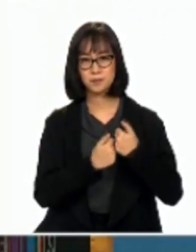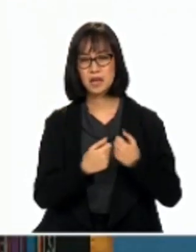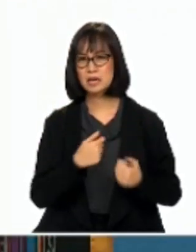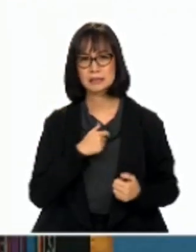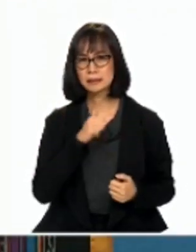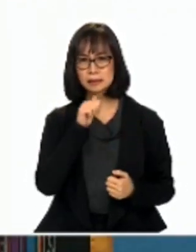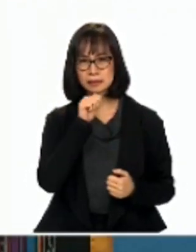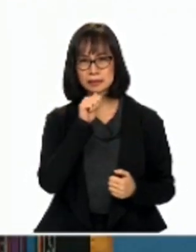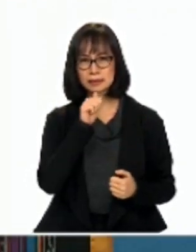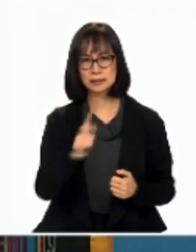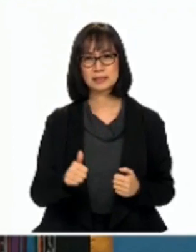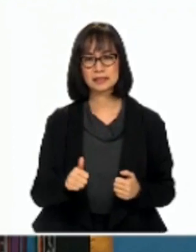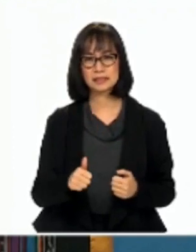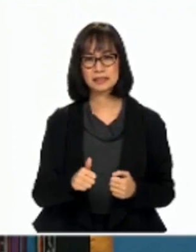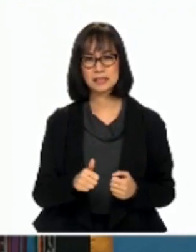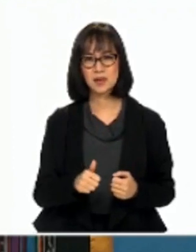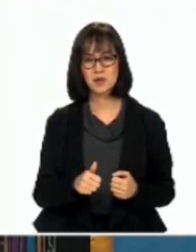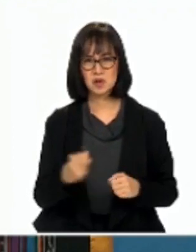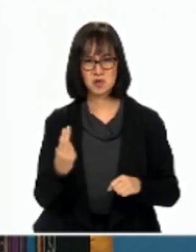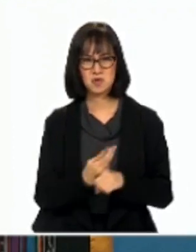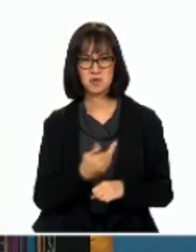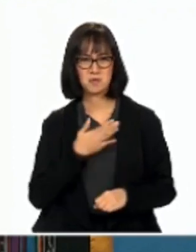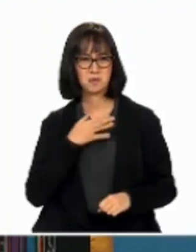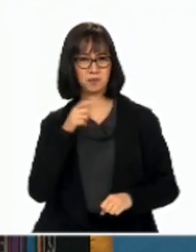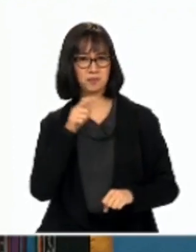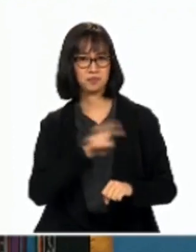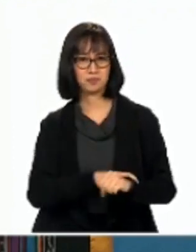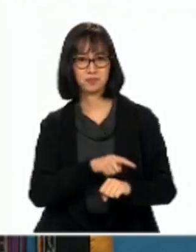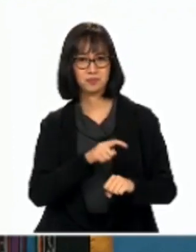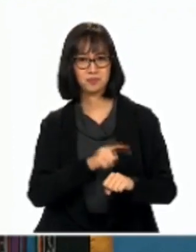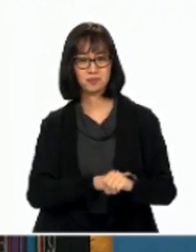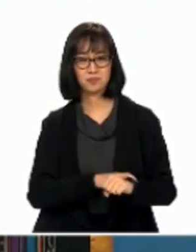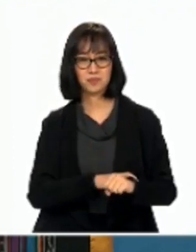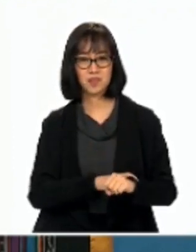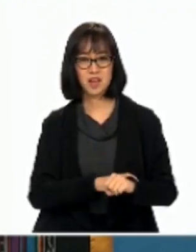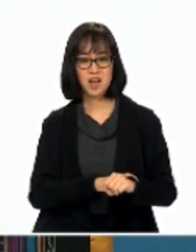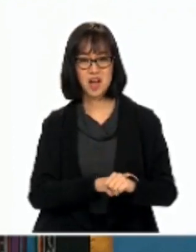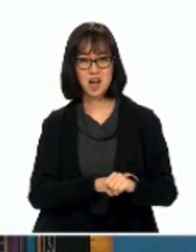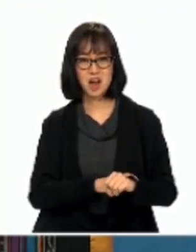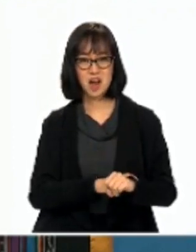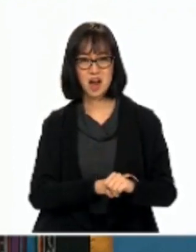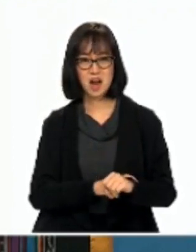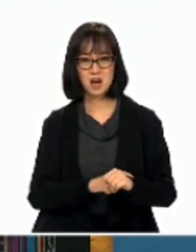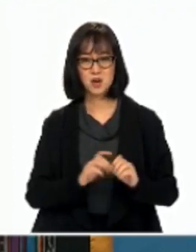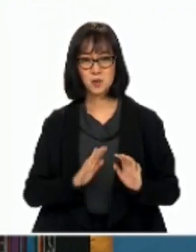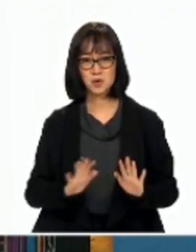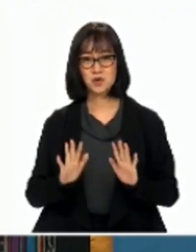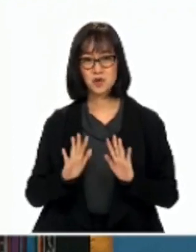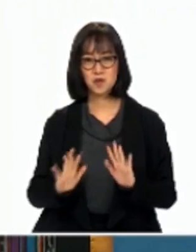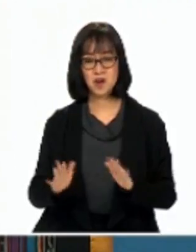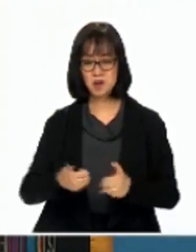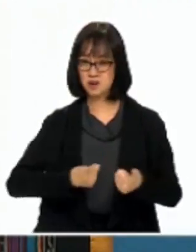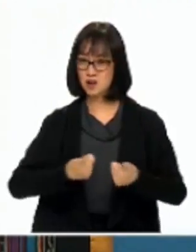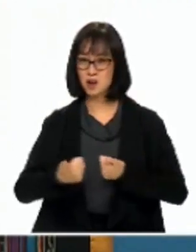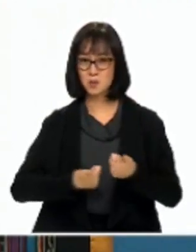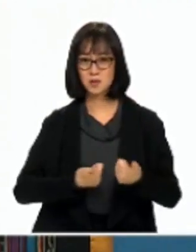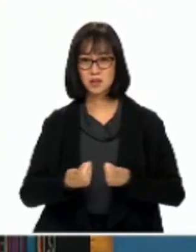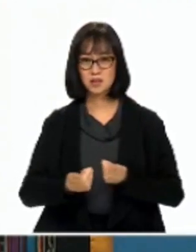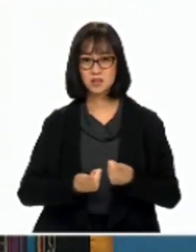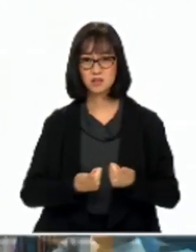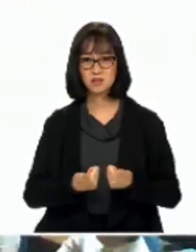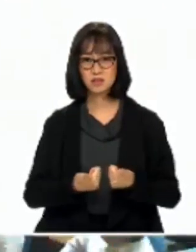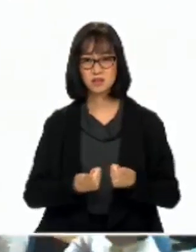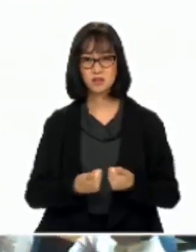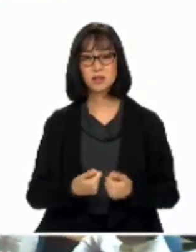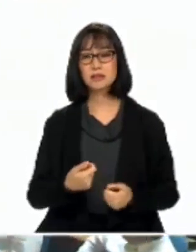or while away my time during the remaining years of my administration. It ain't